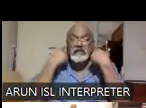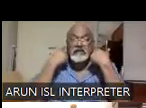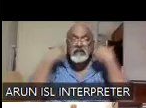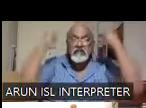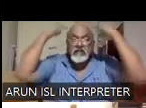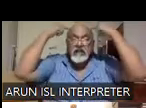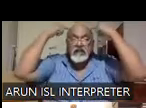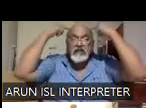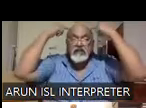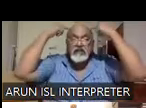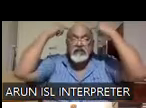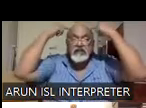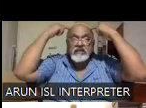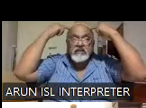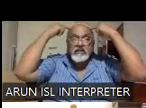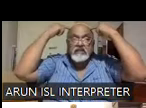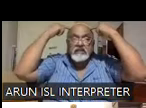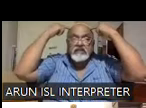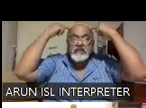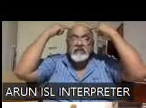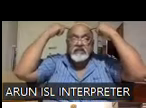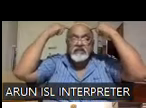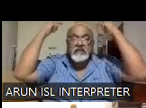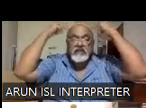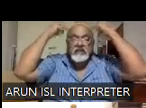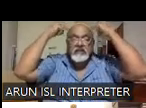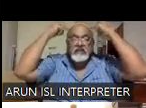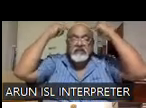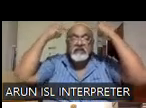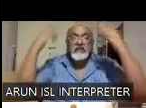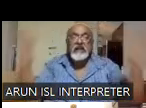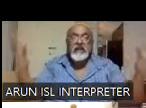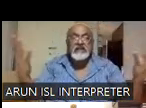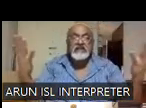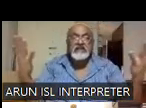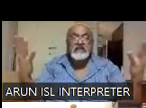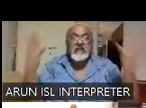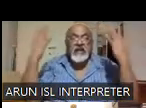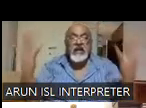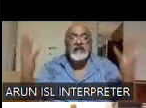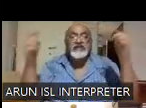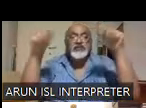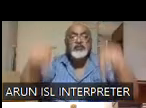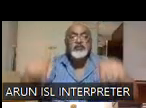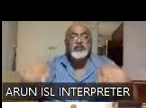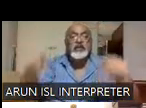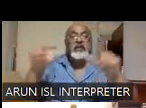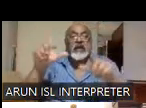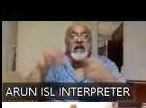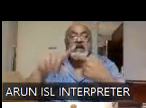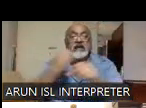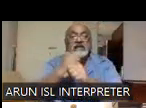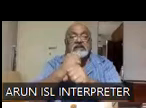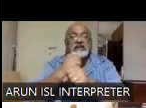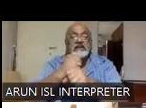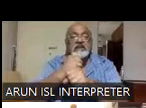You move from the ears to the head. You move from the head to the hand. You move from the hand to the legs.